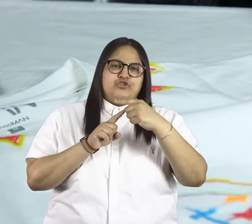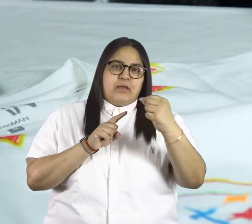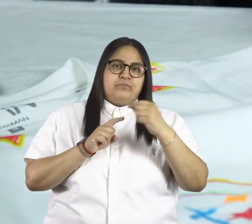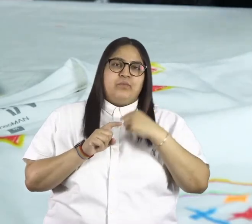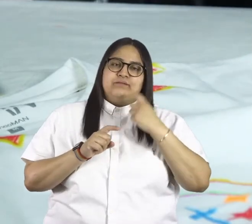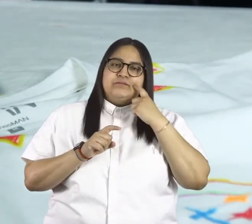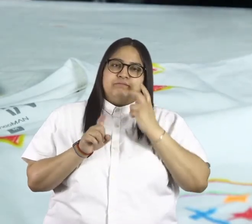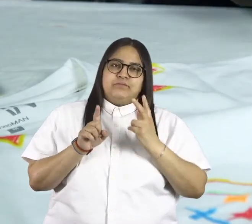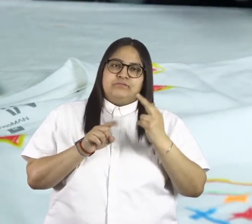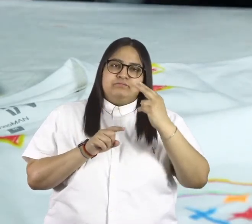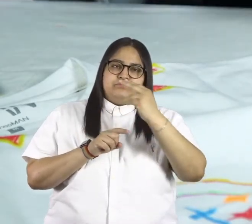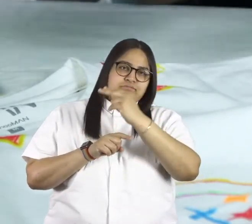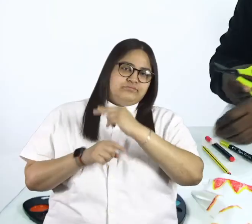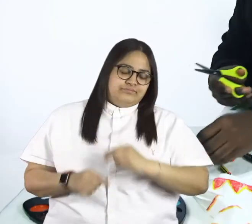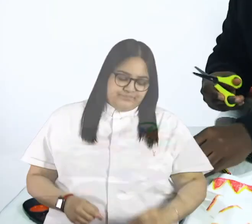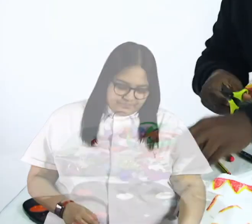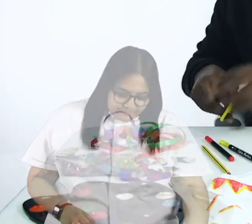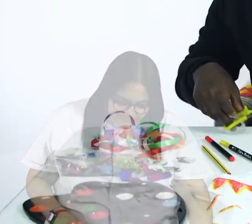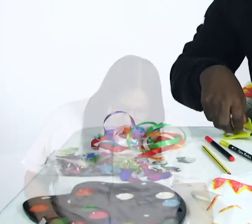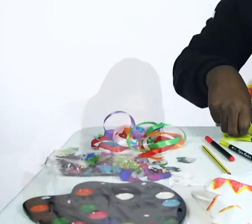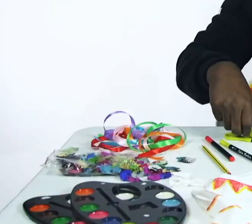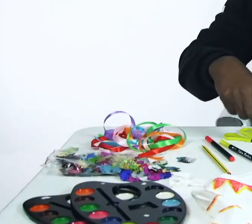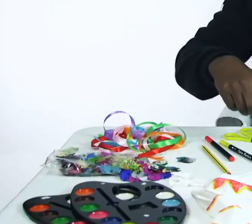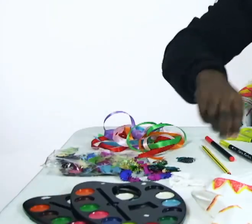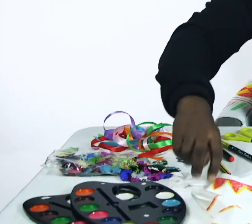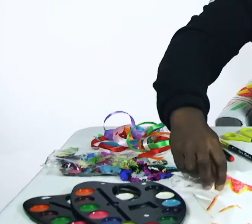and then it doesn't look good.